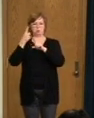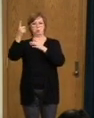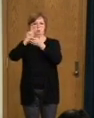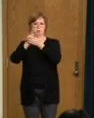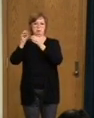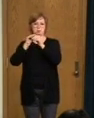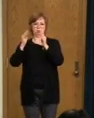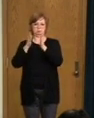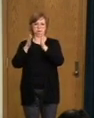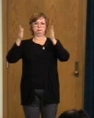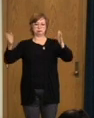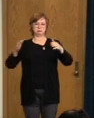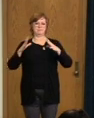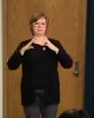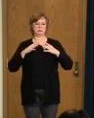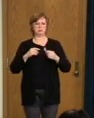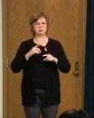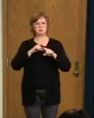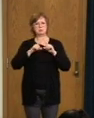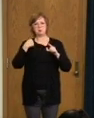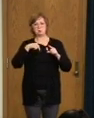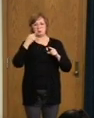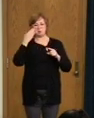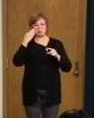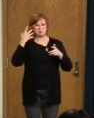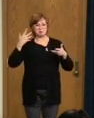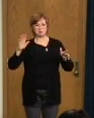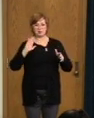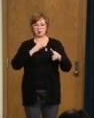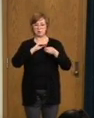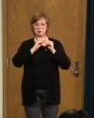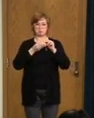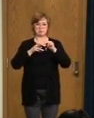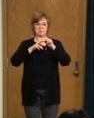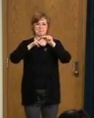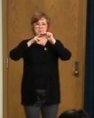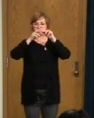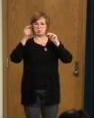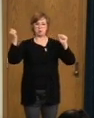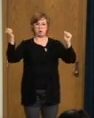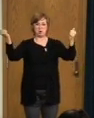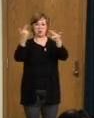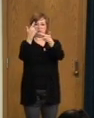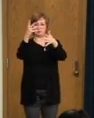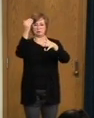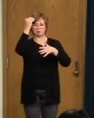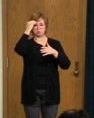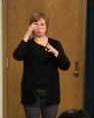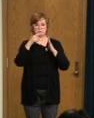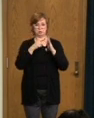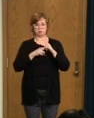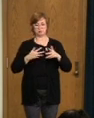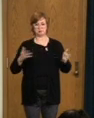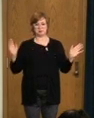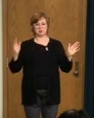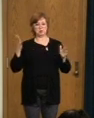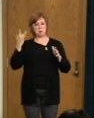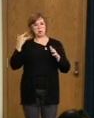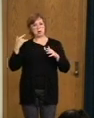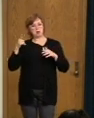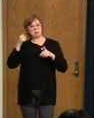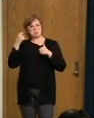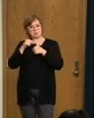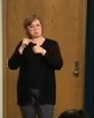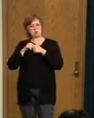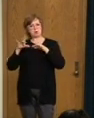transmission numbers, we all know the drill. And in fact, it's interesting to see, just like Australia saw in their winter, which was